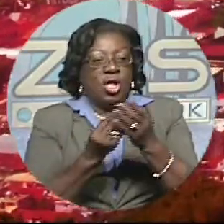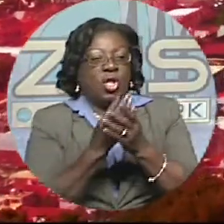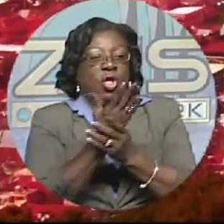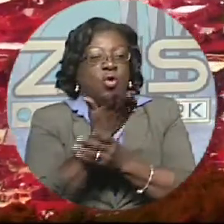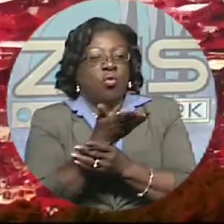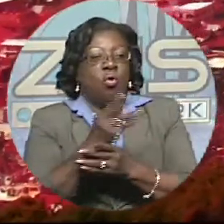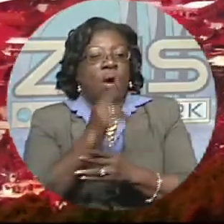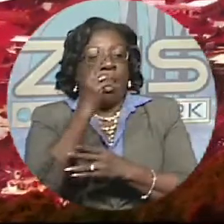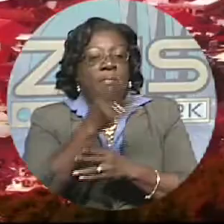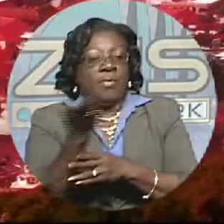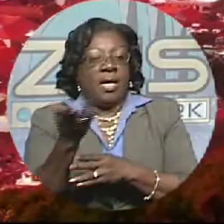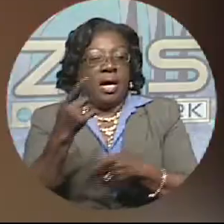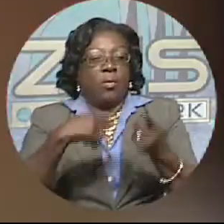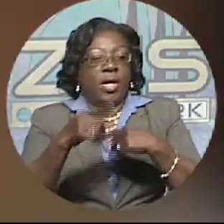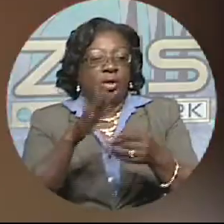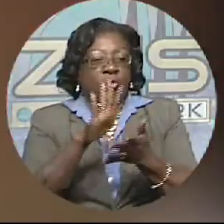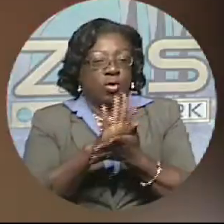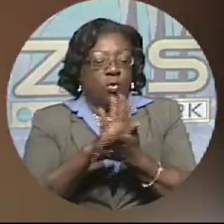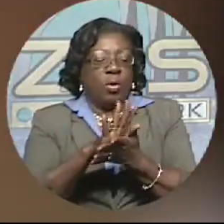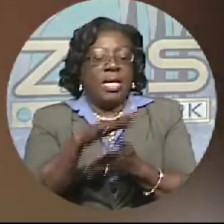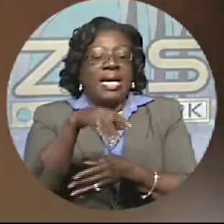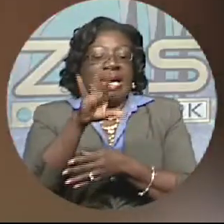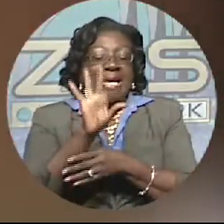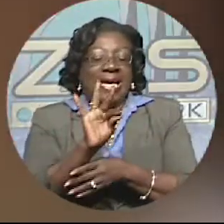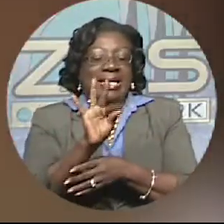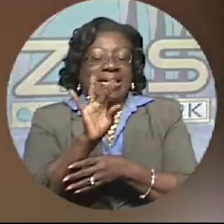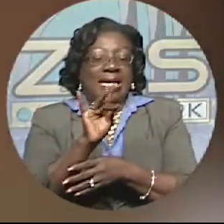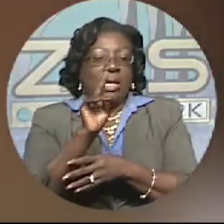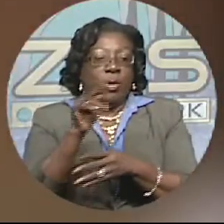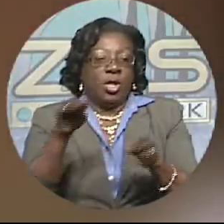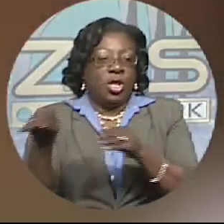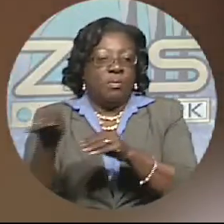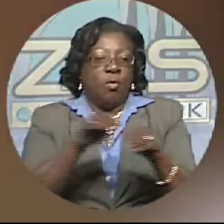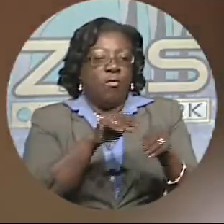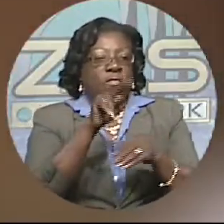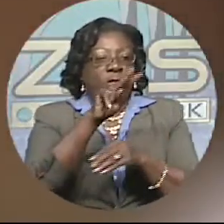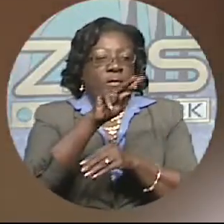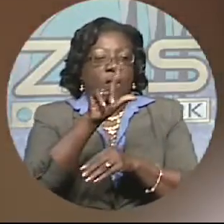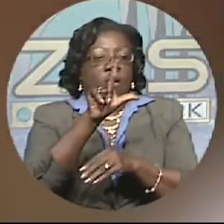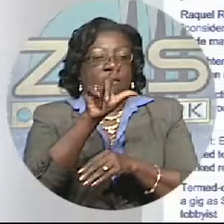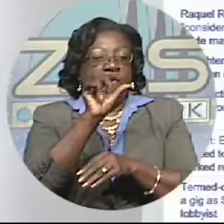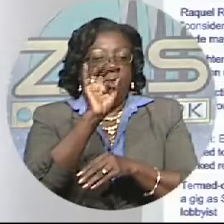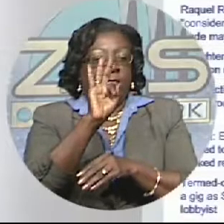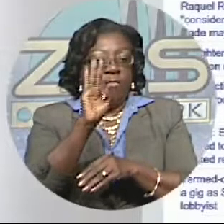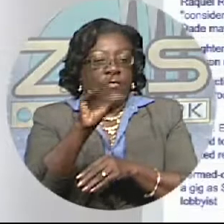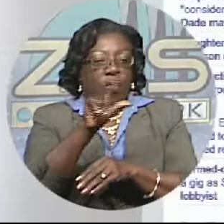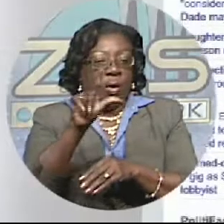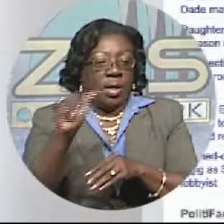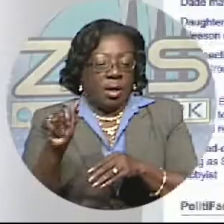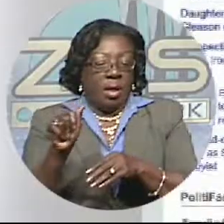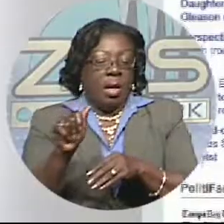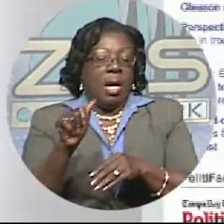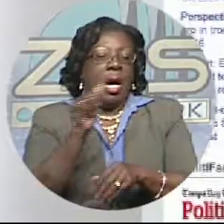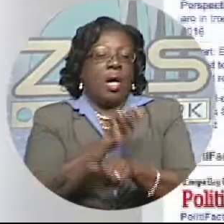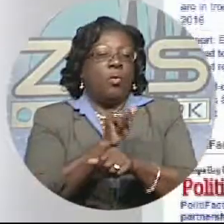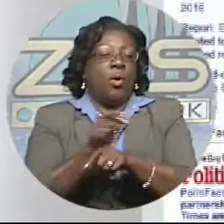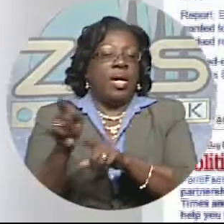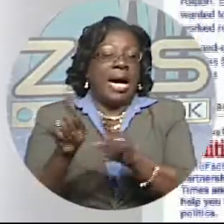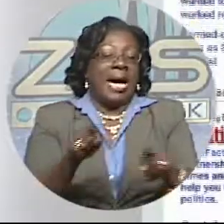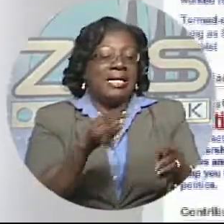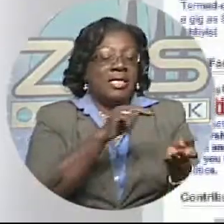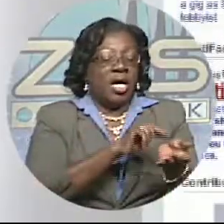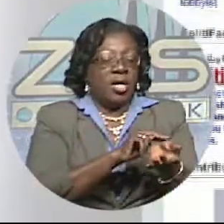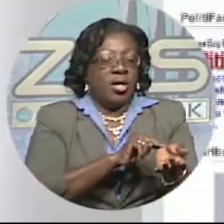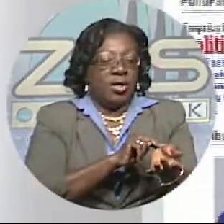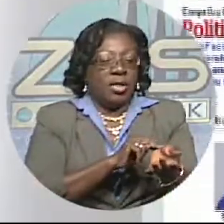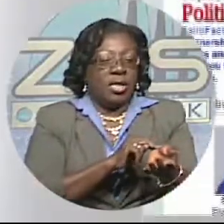and was educated there. In 1981, she moved to Florida with her husband to work as a nurse. From there, Campbell and her husband opened